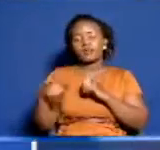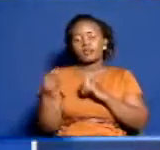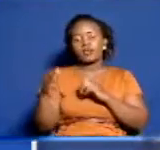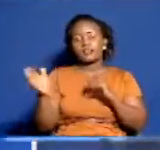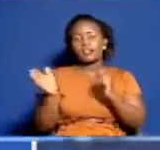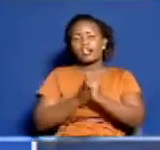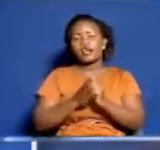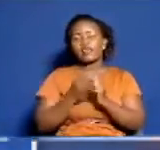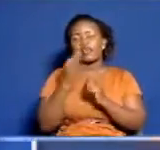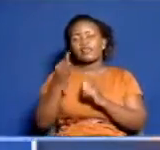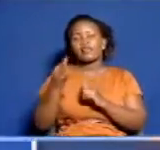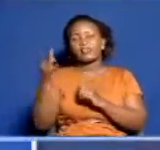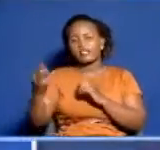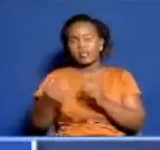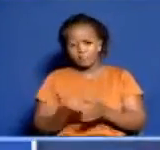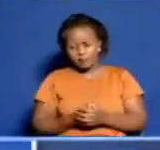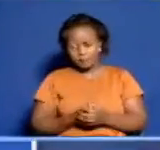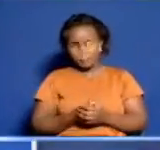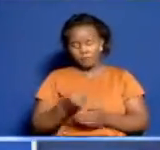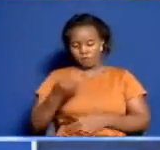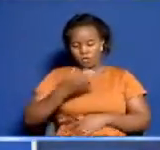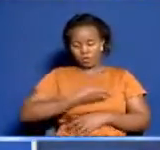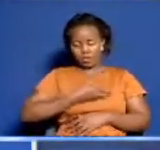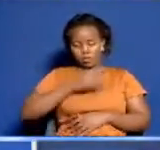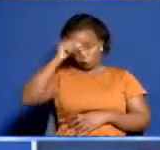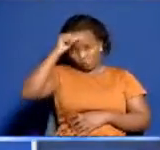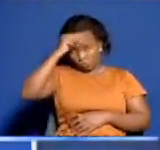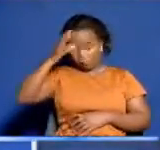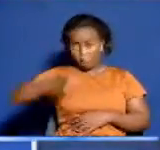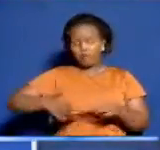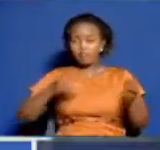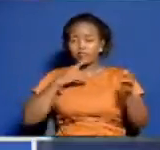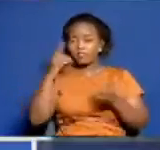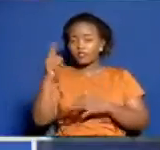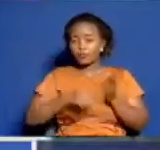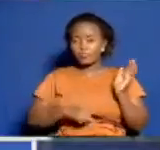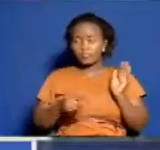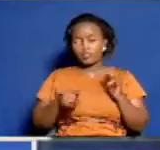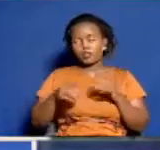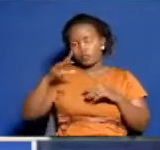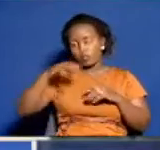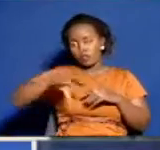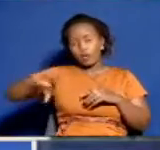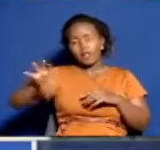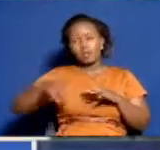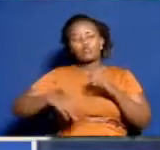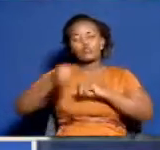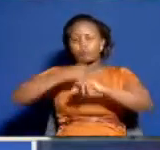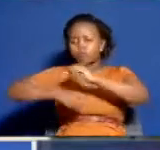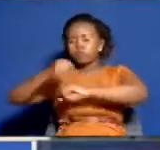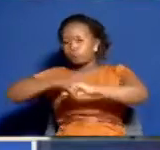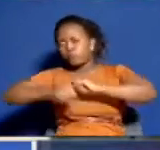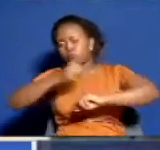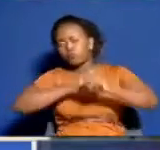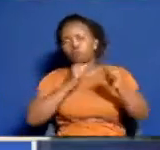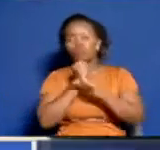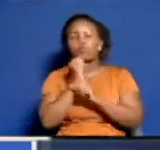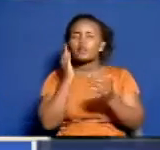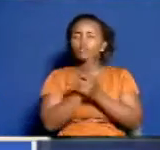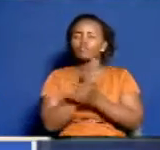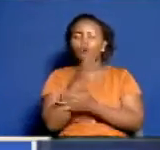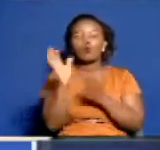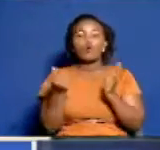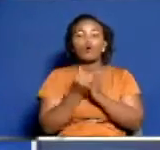118,933, the Council of Governors says county governments will take drastic actions to ensure compliance of COVID-19